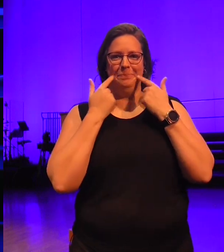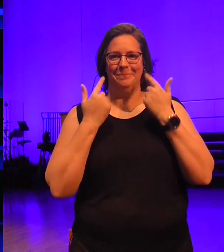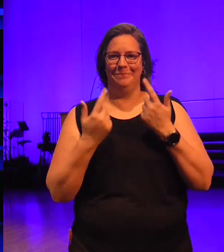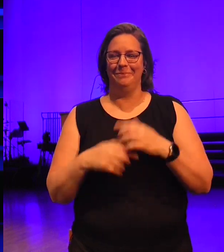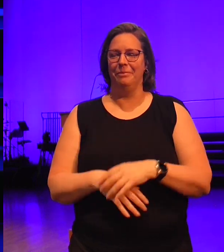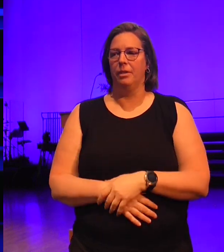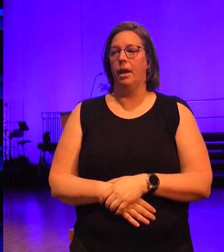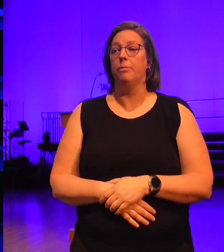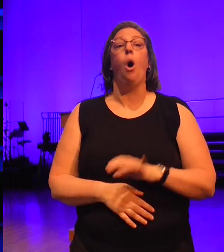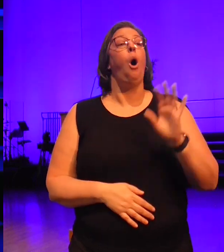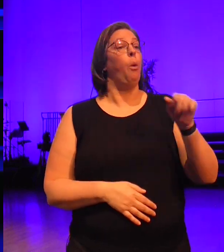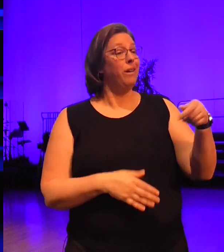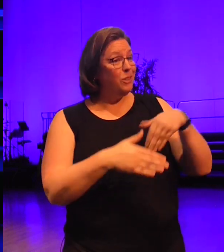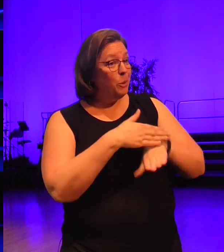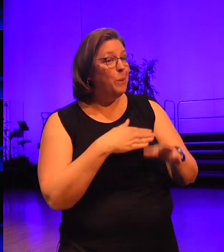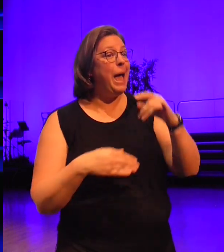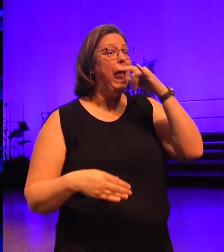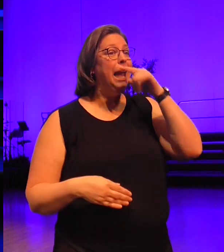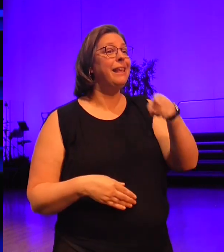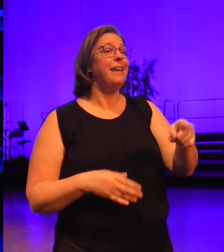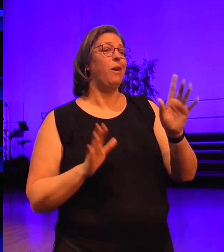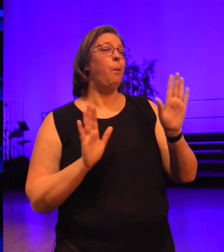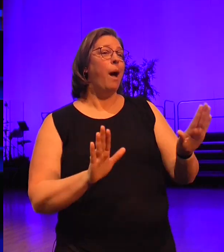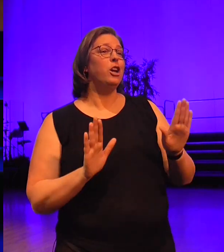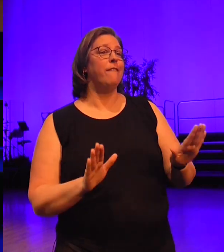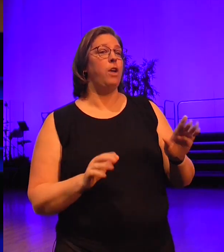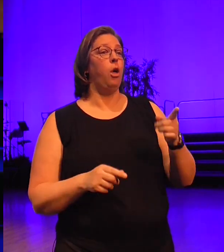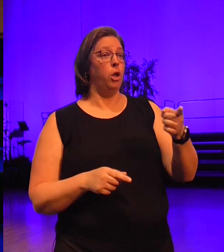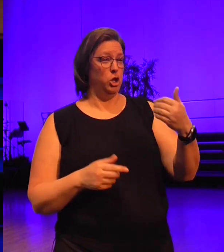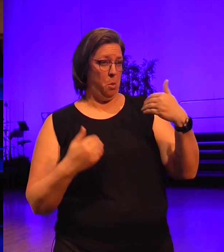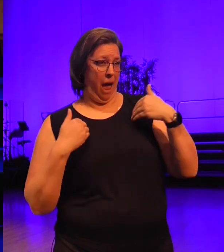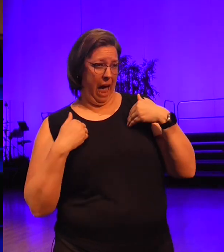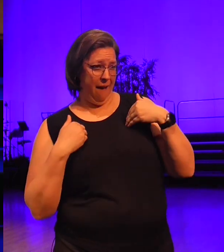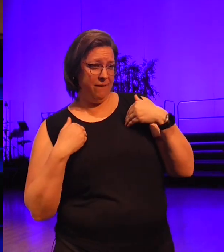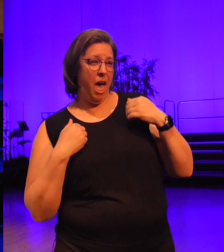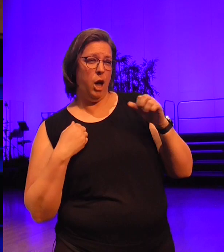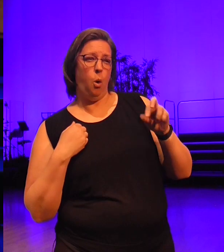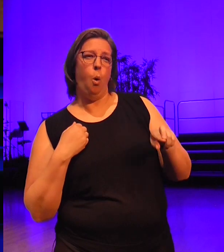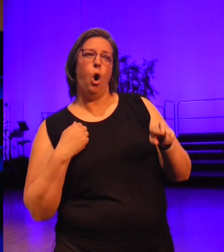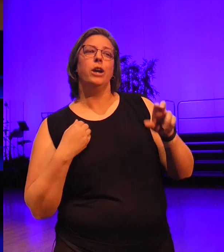You had a kid? That's wonderful. Then did you have that labor or did your wife?